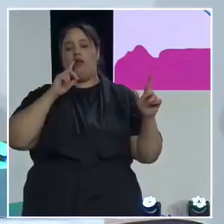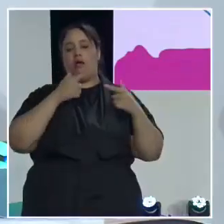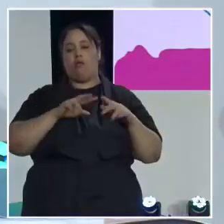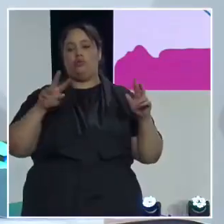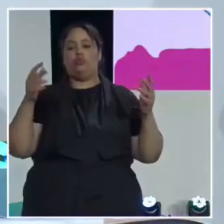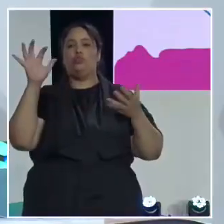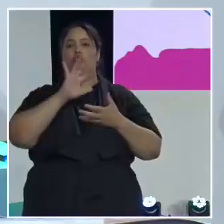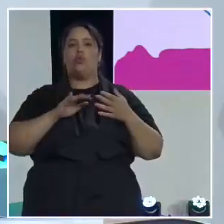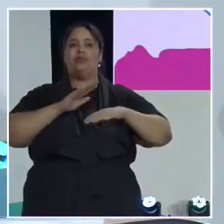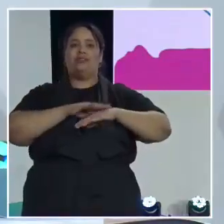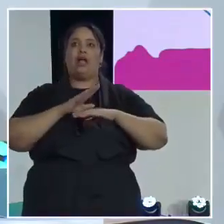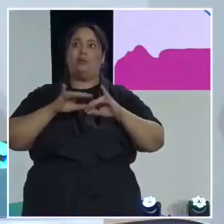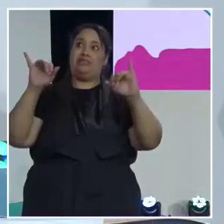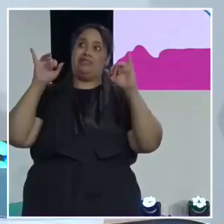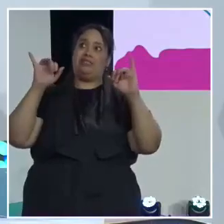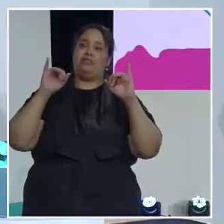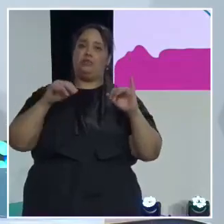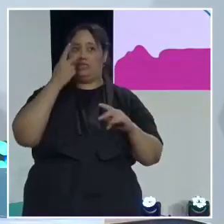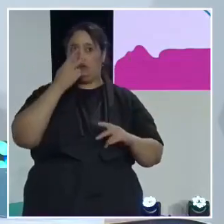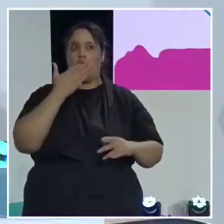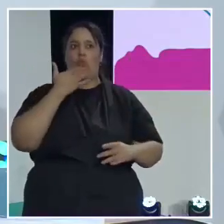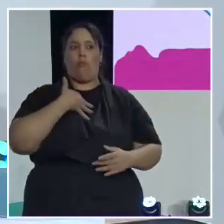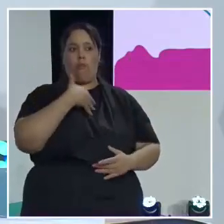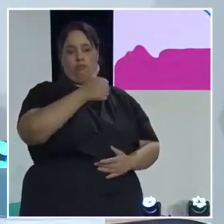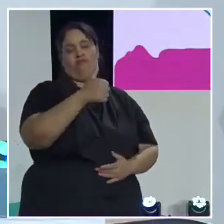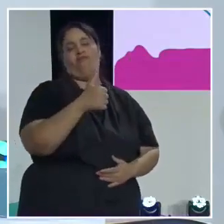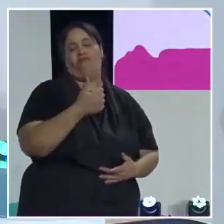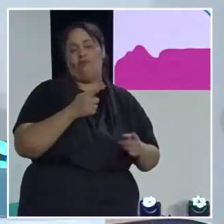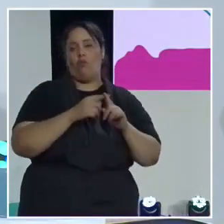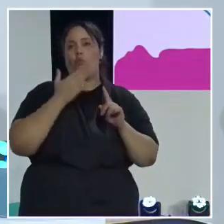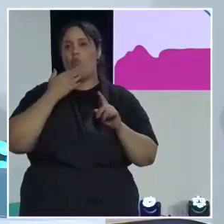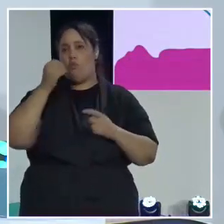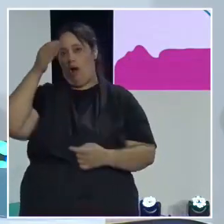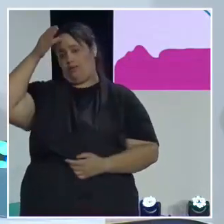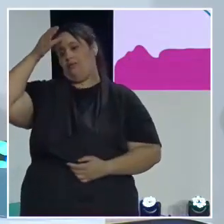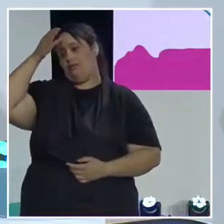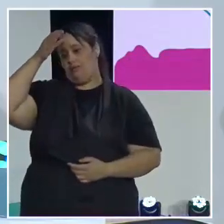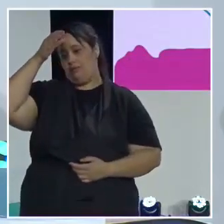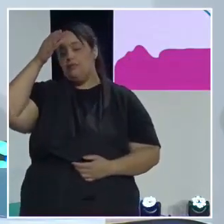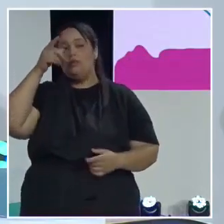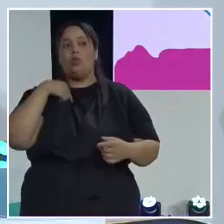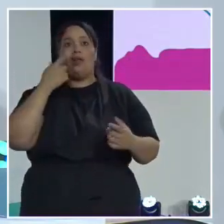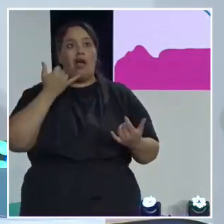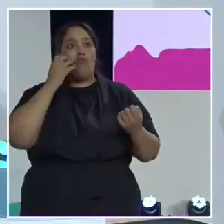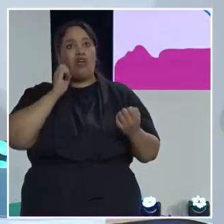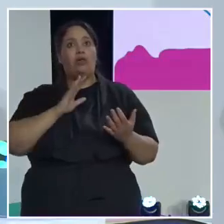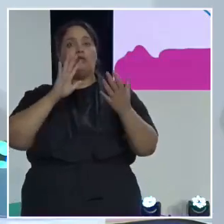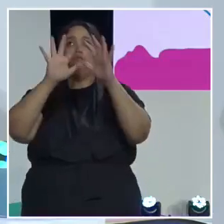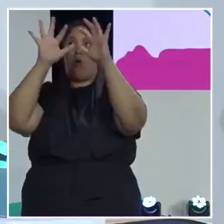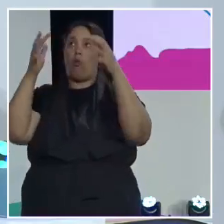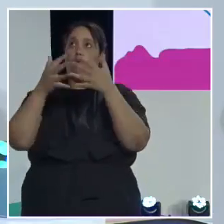times of crisis that you know who's courageous, who's brave, and who's wise. We're facing a global